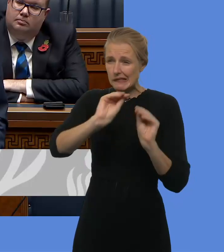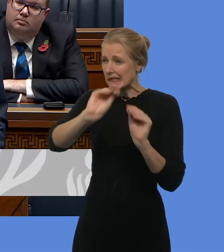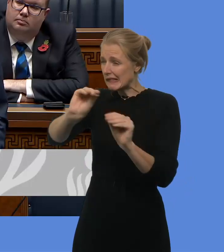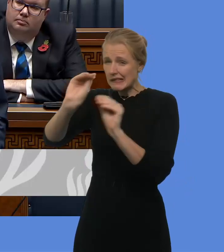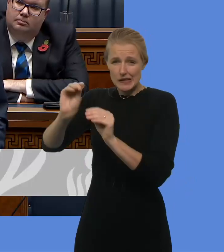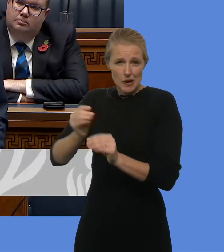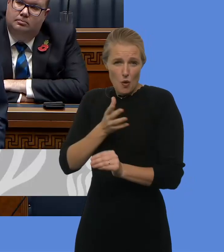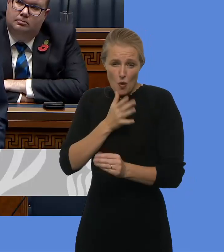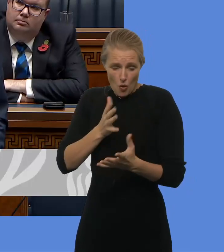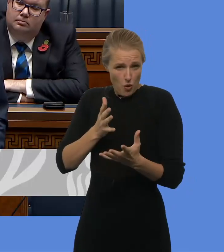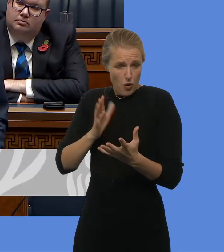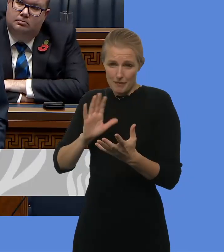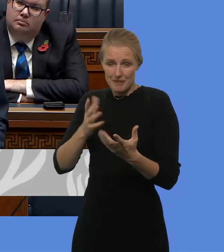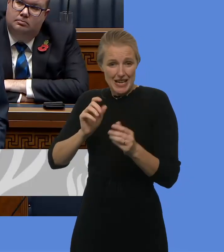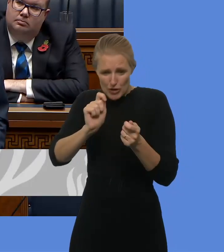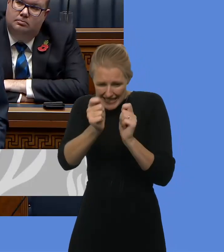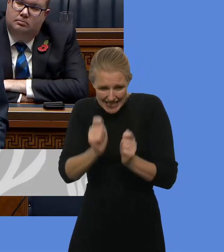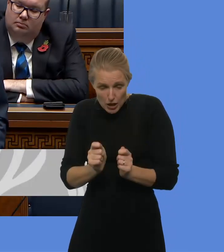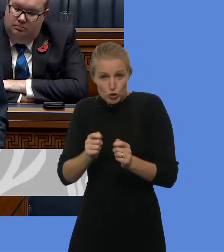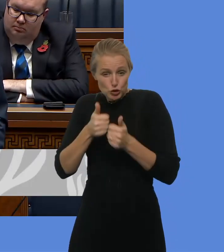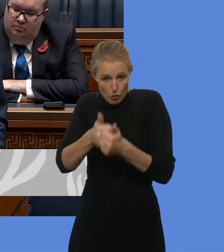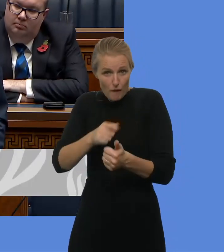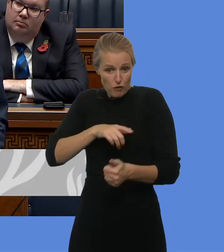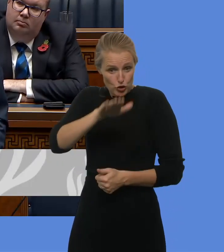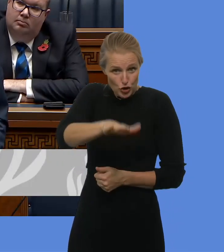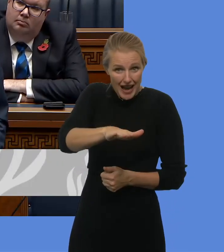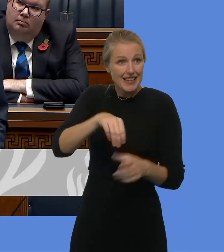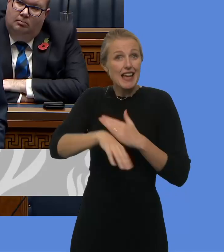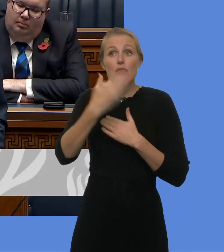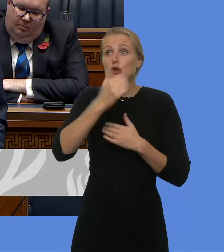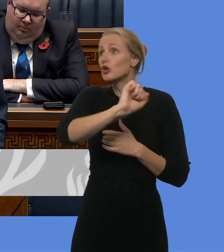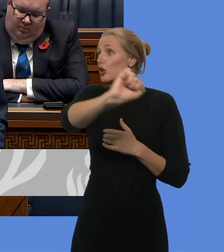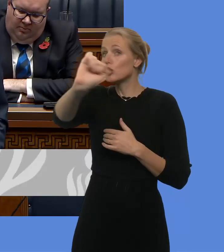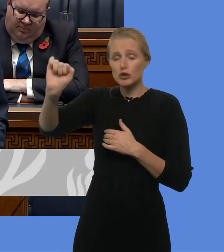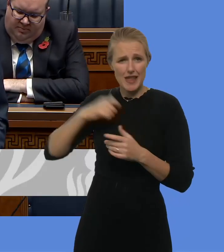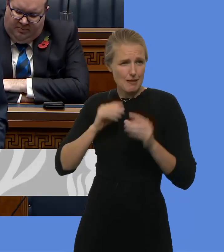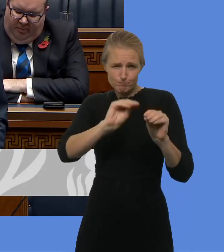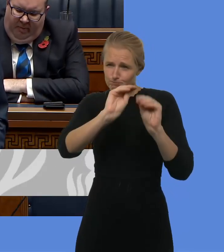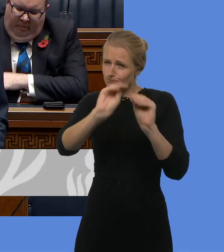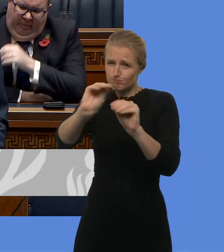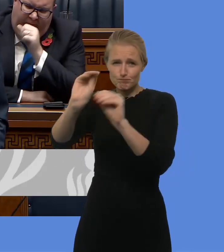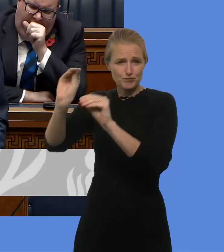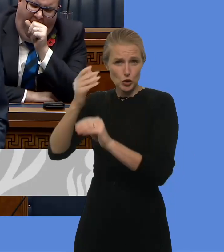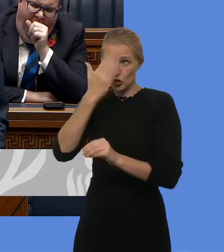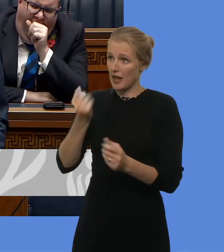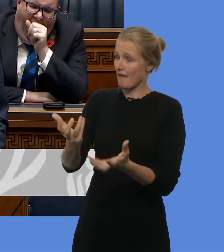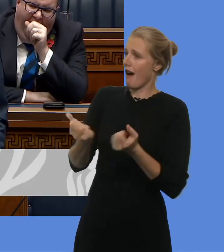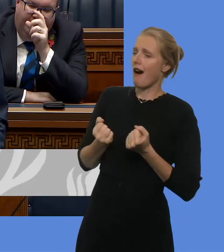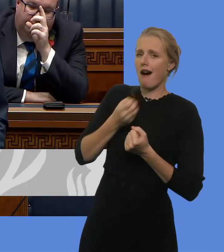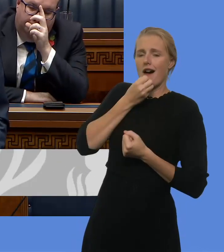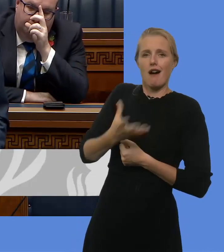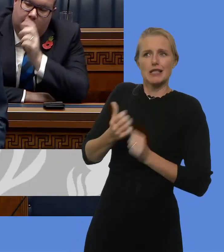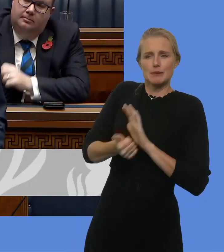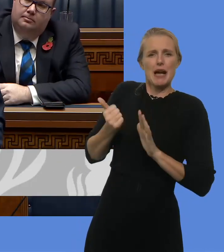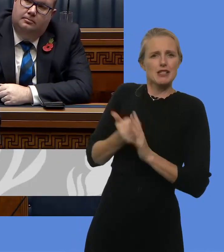intensive supports and outreach for deaf children throughout Northern Ireland from birth and throughout their education. This is an essential aspect of